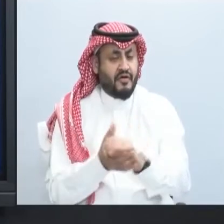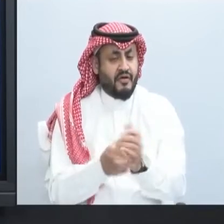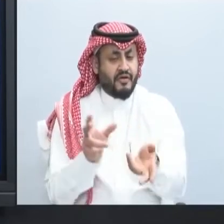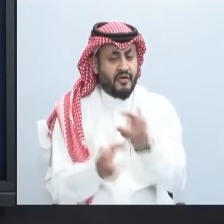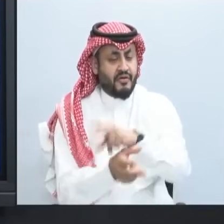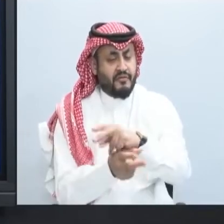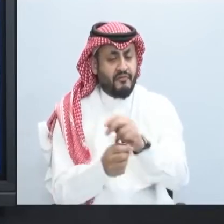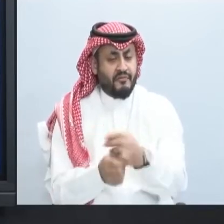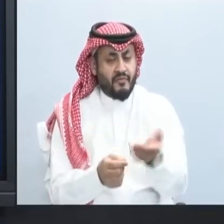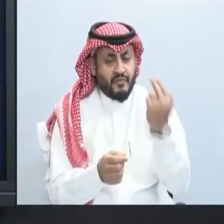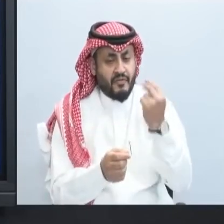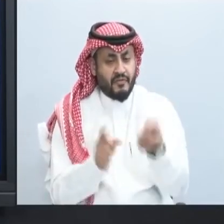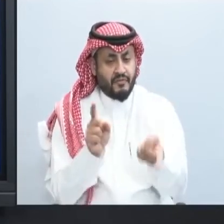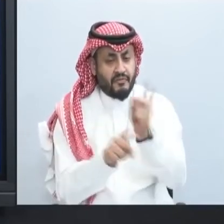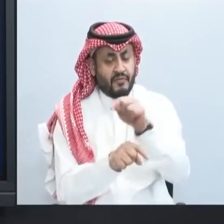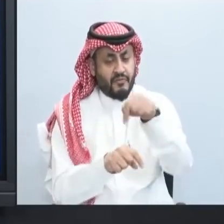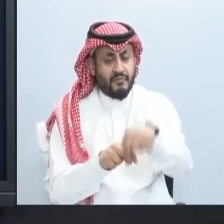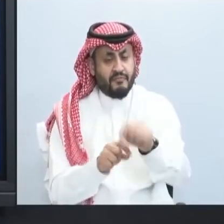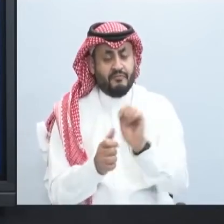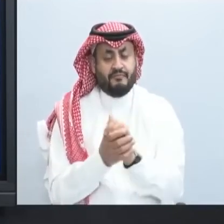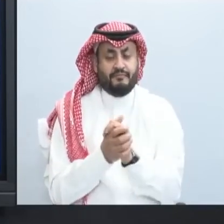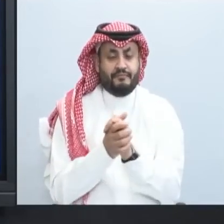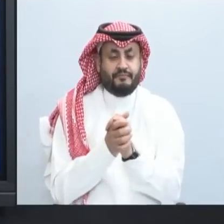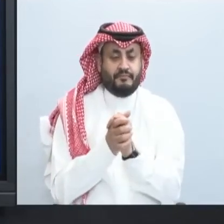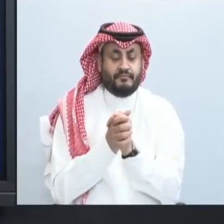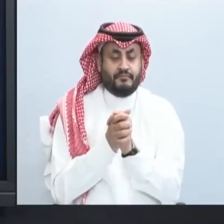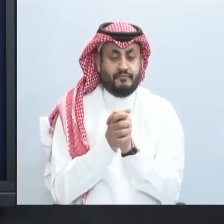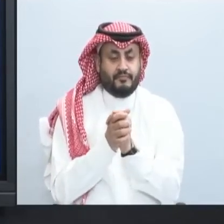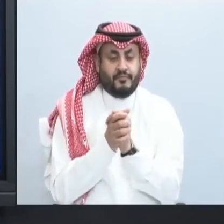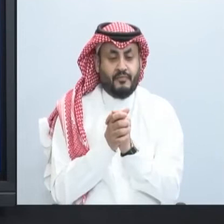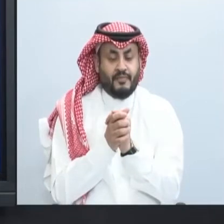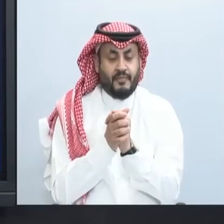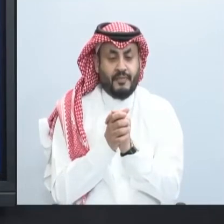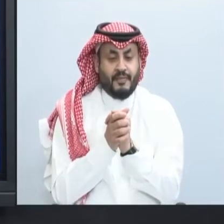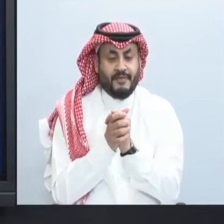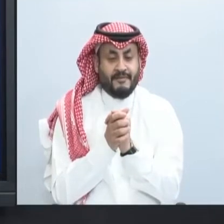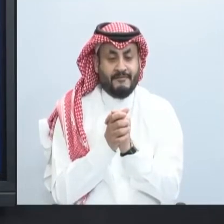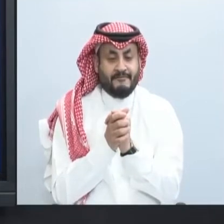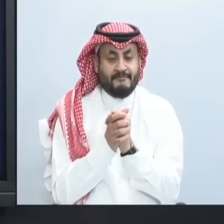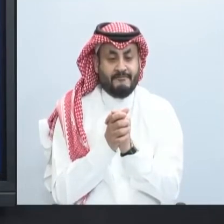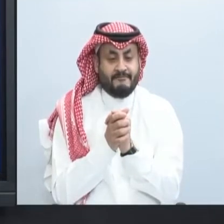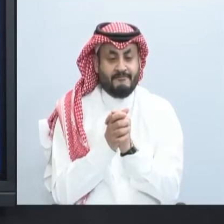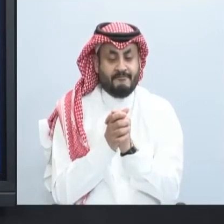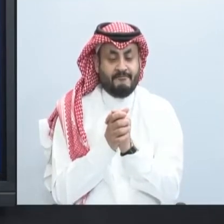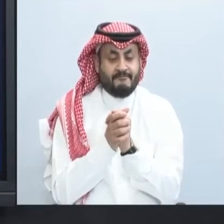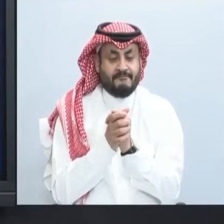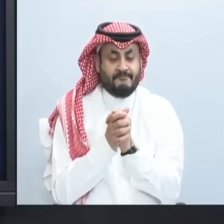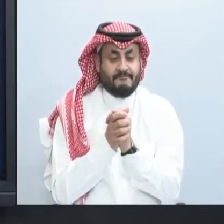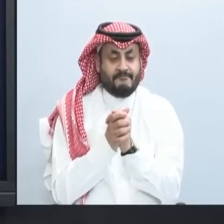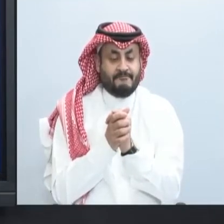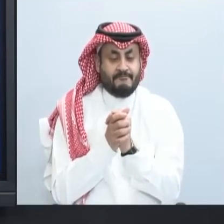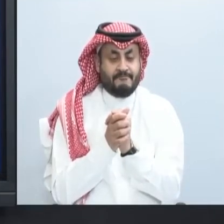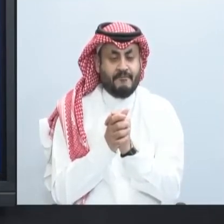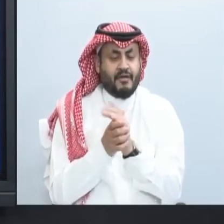happened in the past to Khalid to something that is happening in the present to Khalid. So what are the